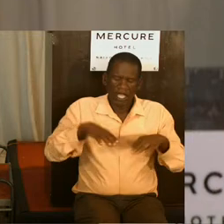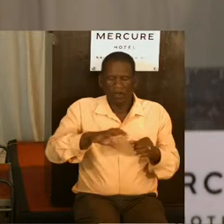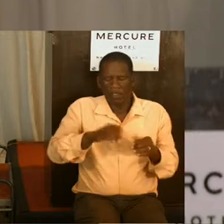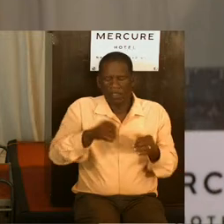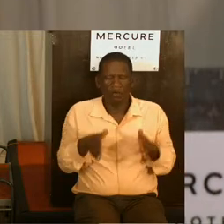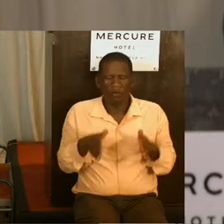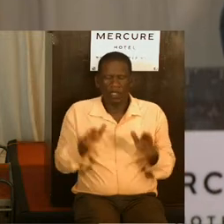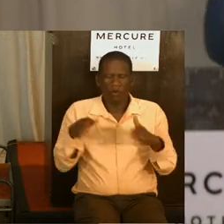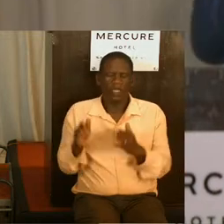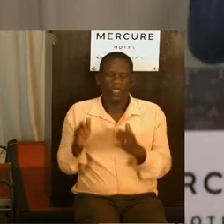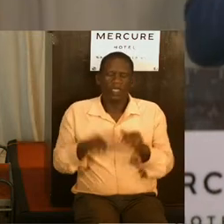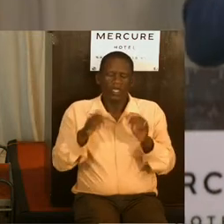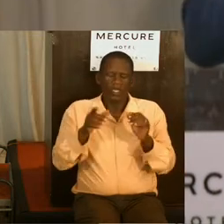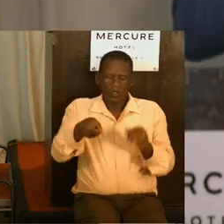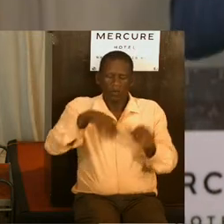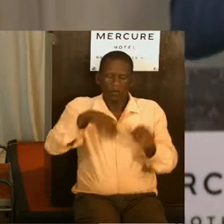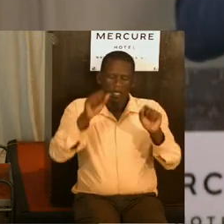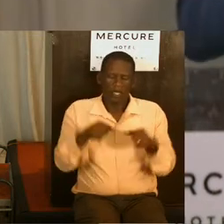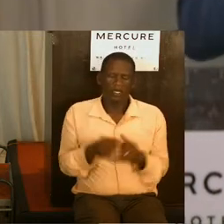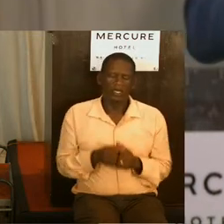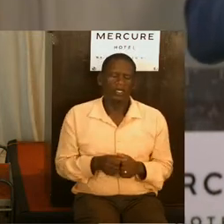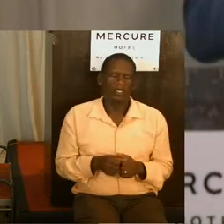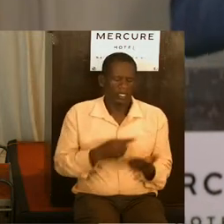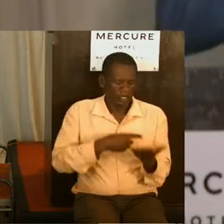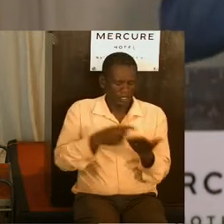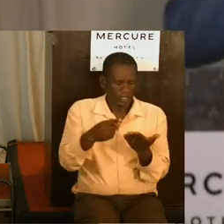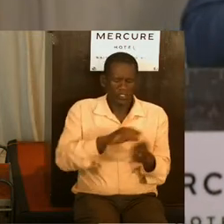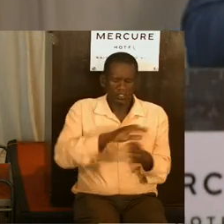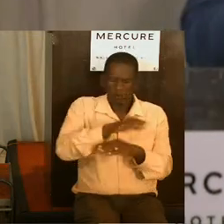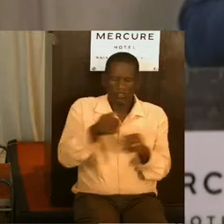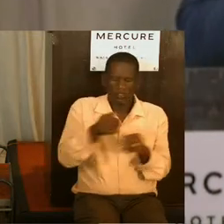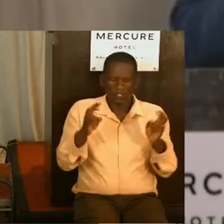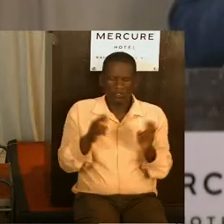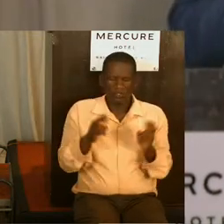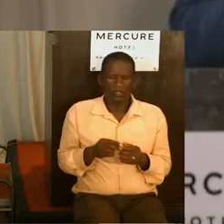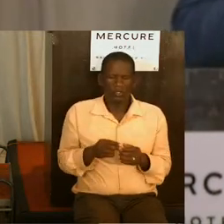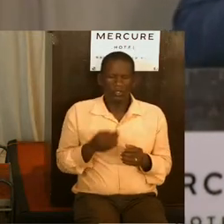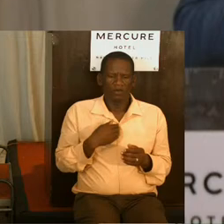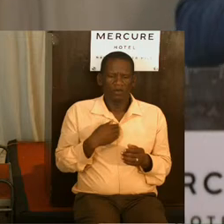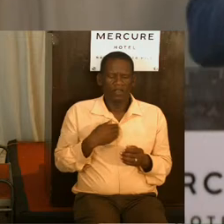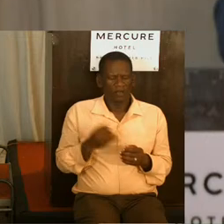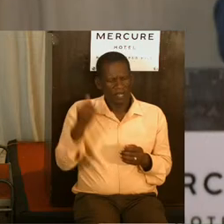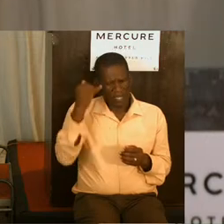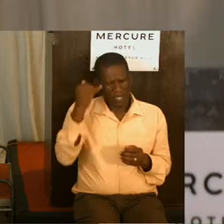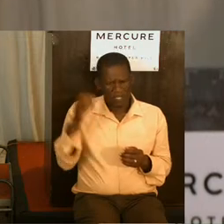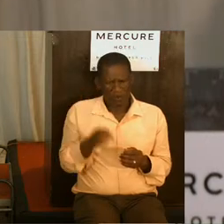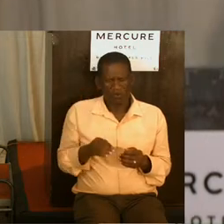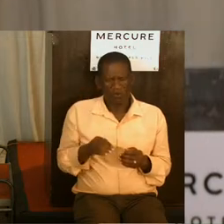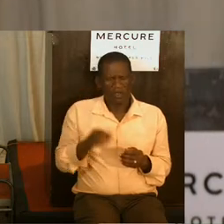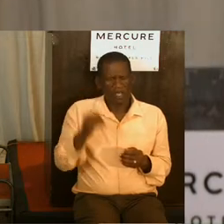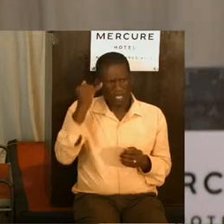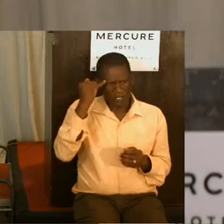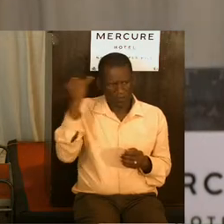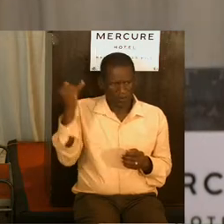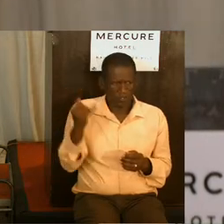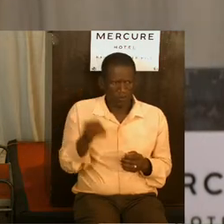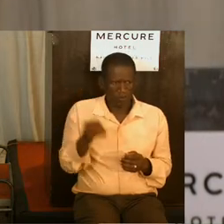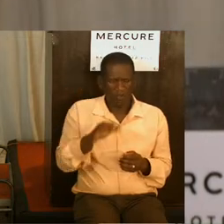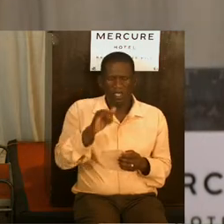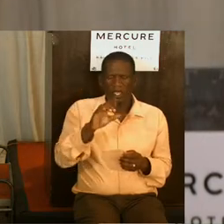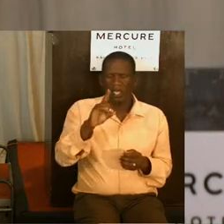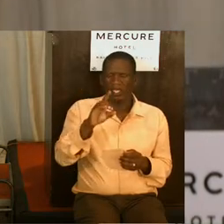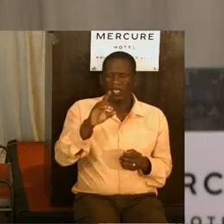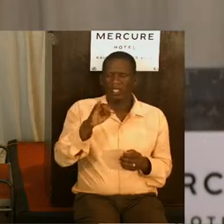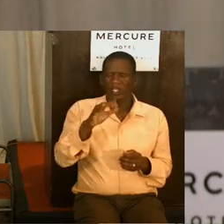can we can discuss all these matters there was an aspect an aspect of ideological uh